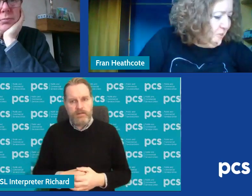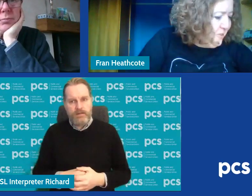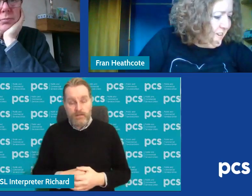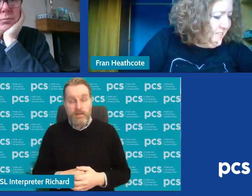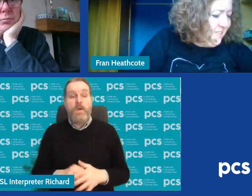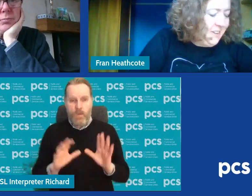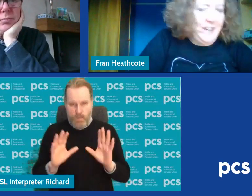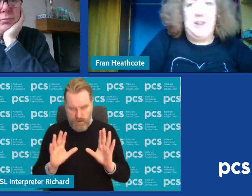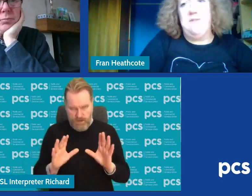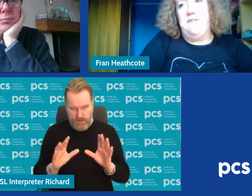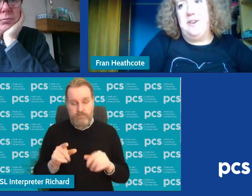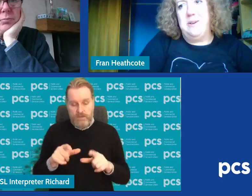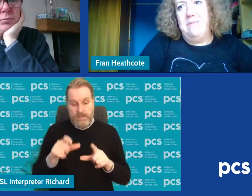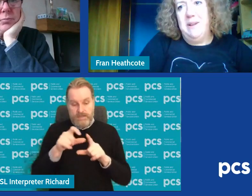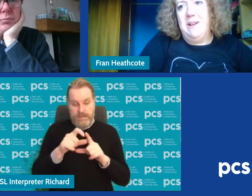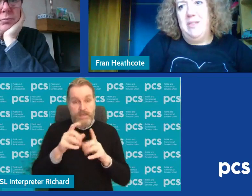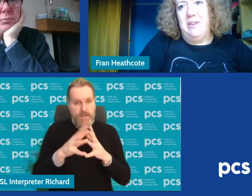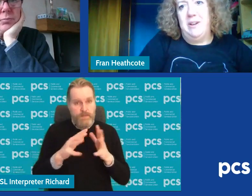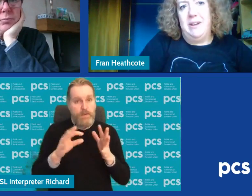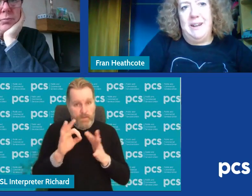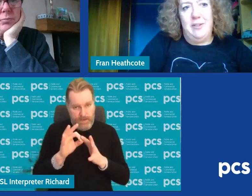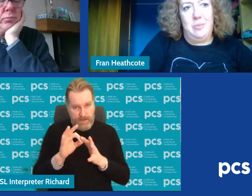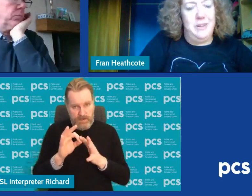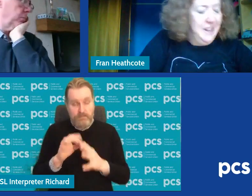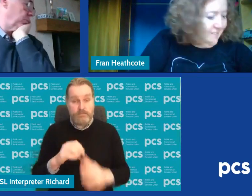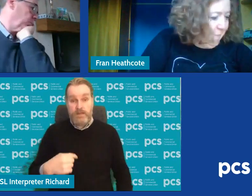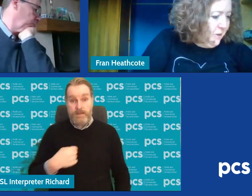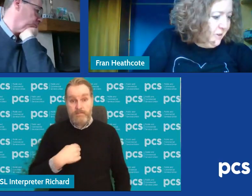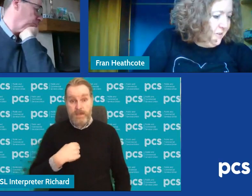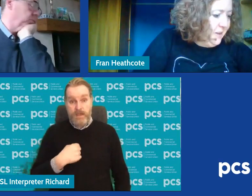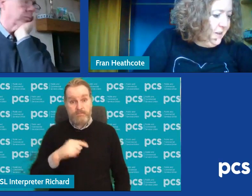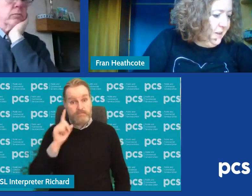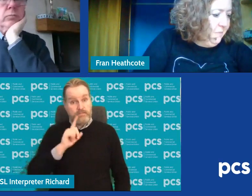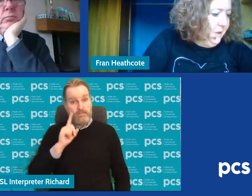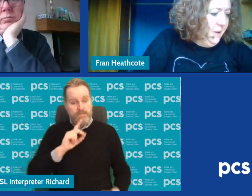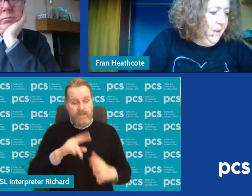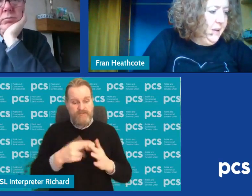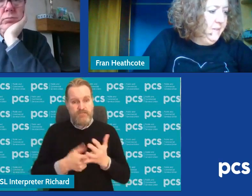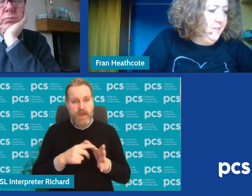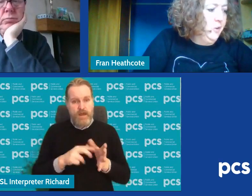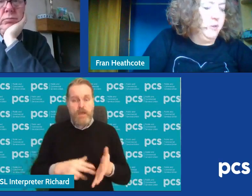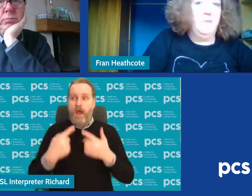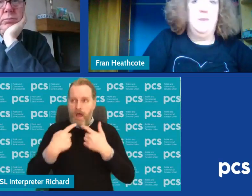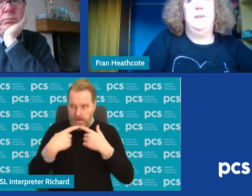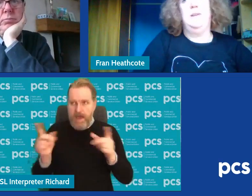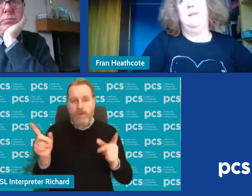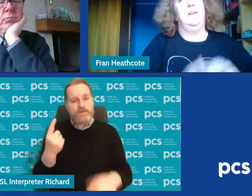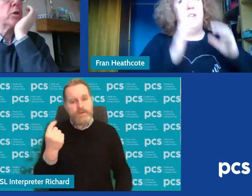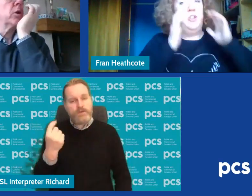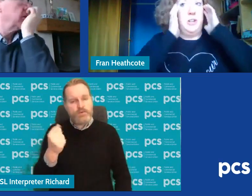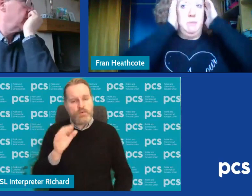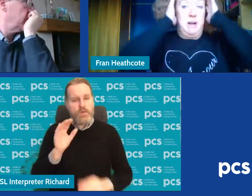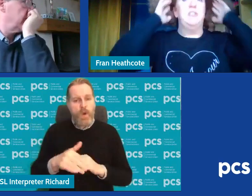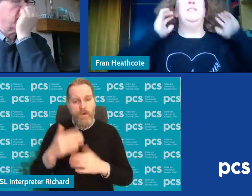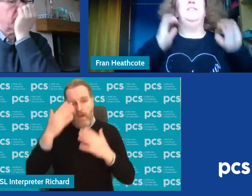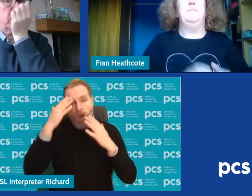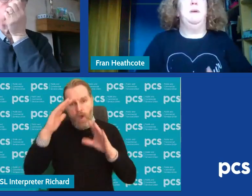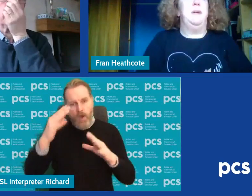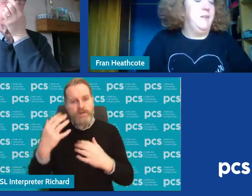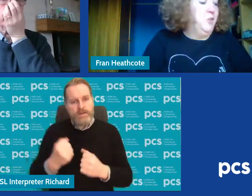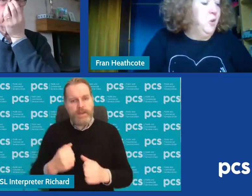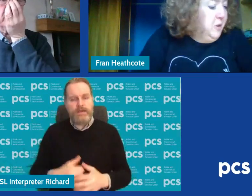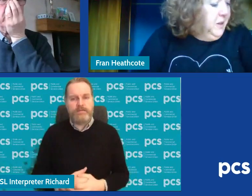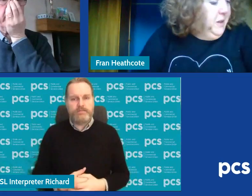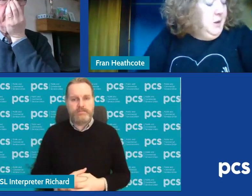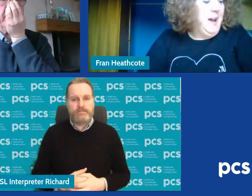those negotiations, I can confirm that an announcement is imminent. It's not, as you can imagine, the